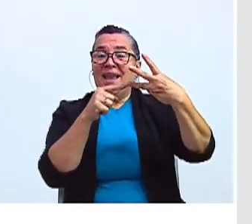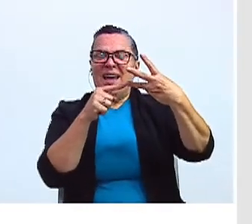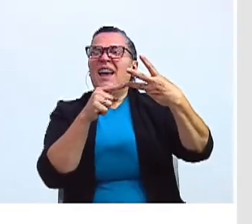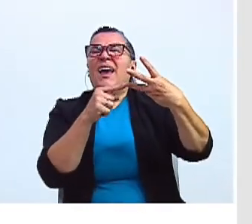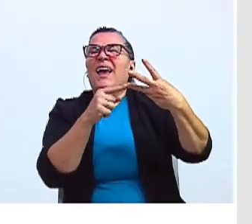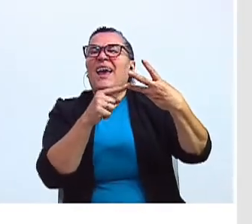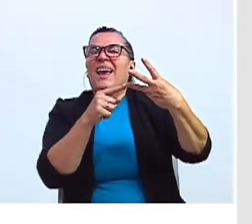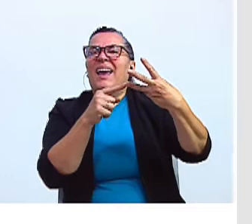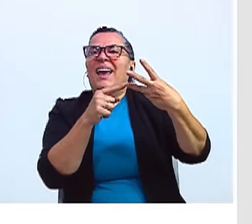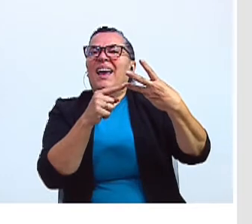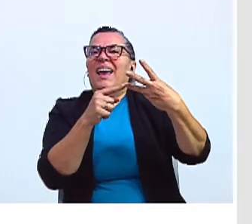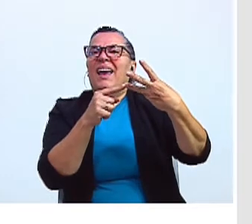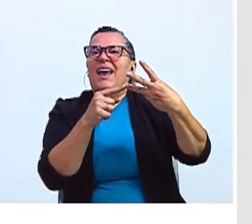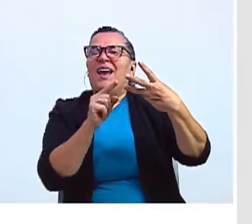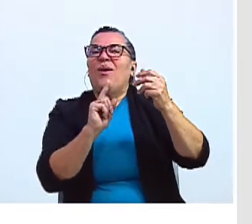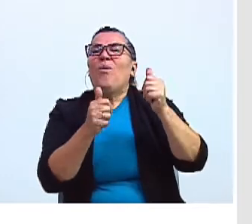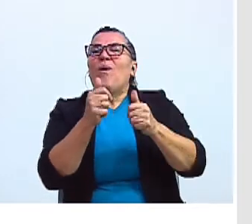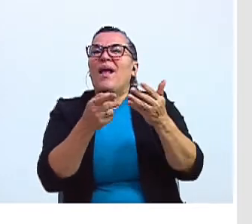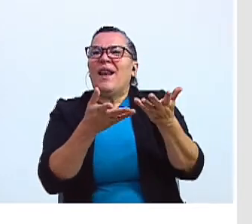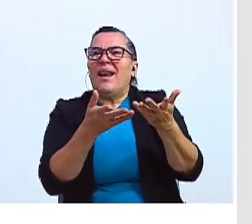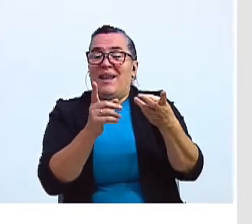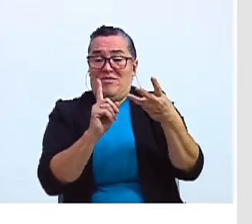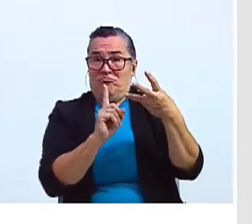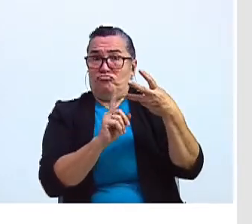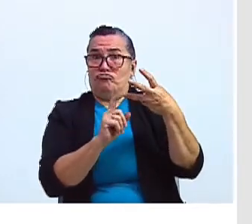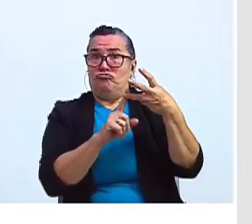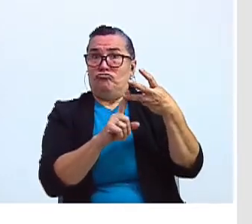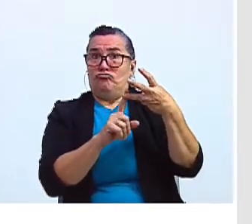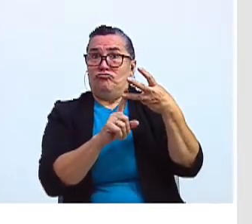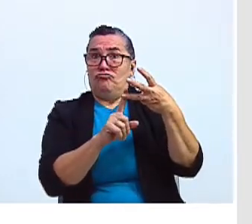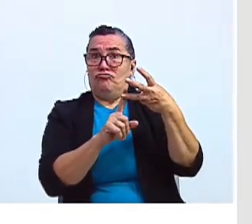3, and it says I